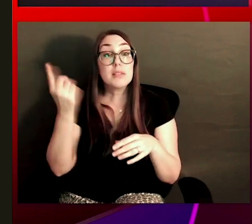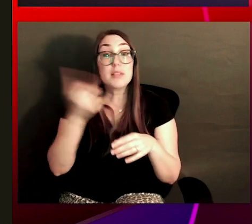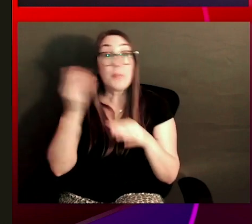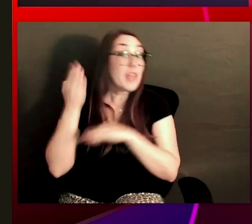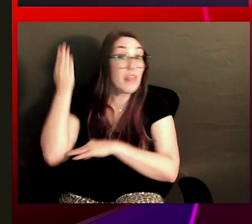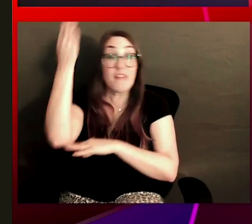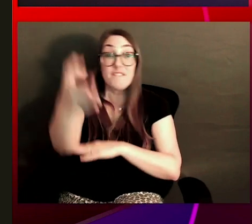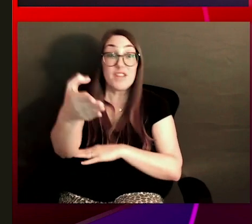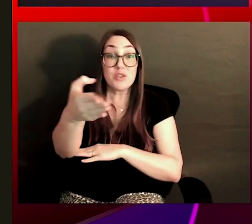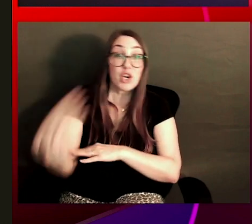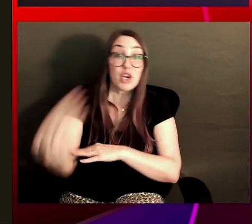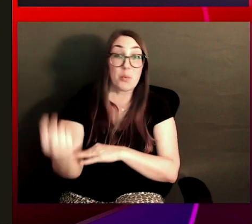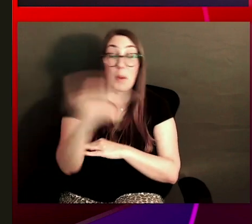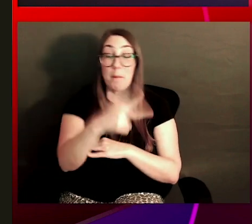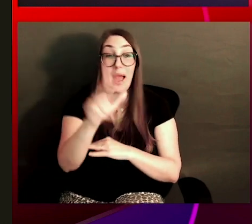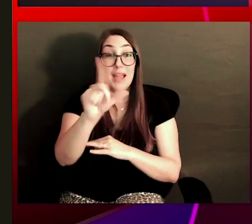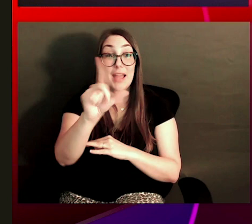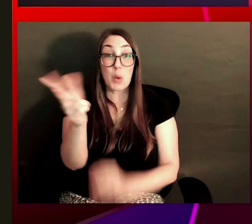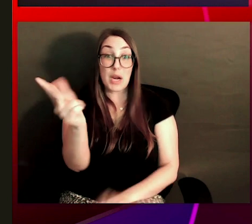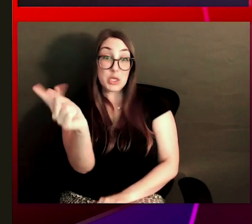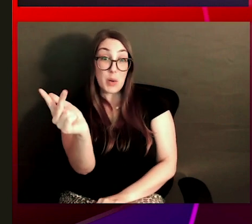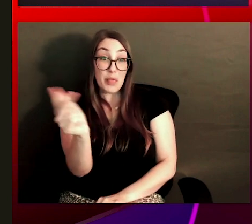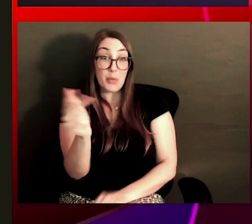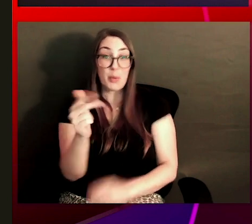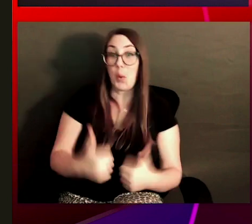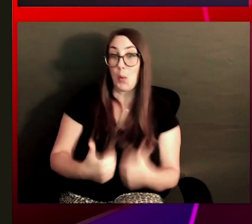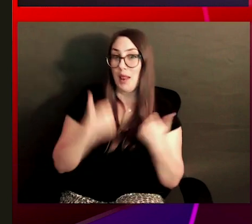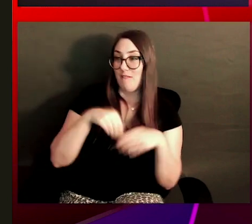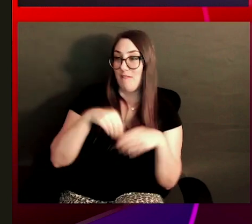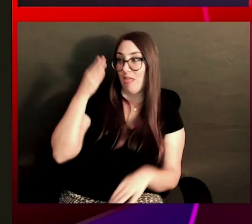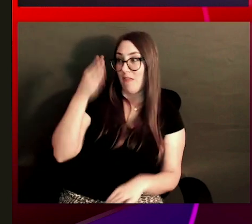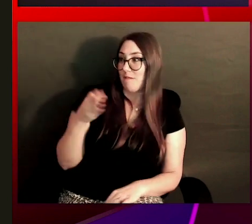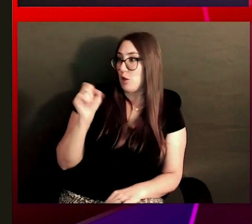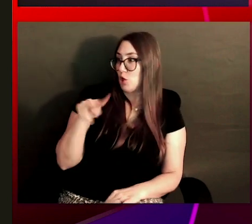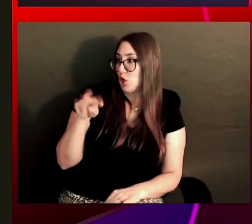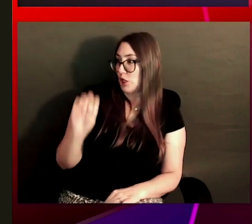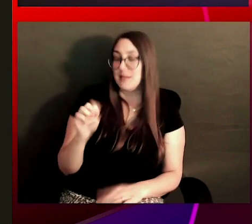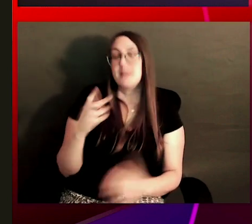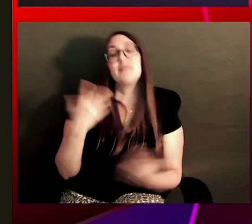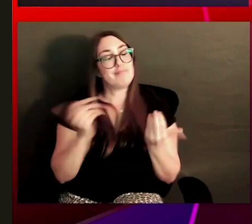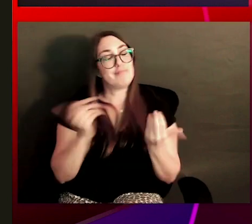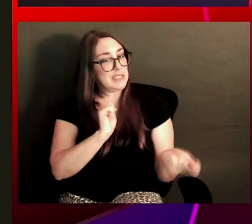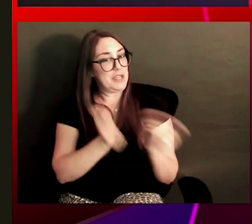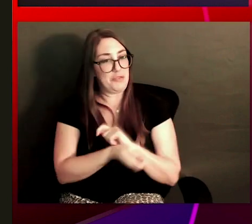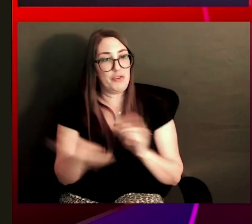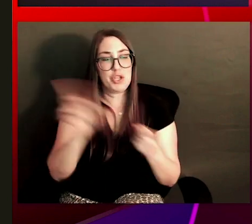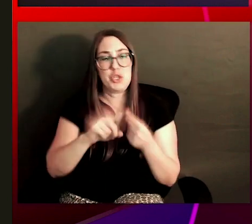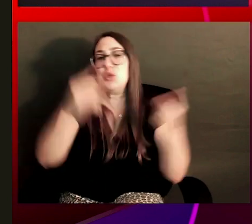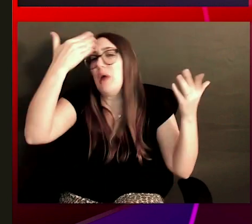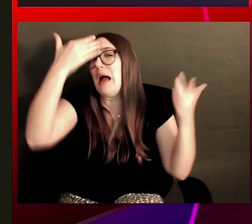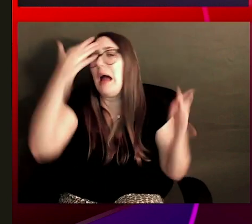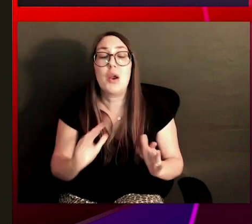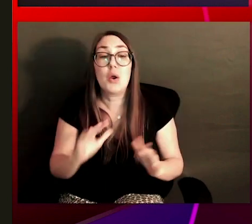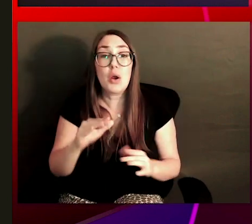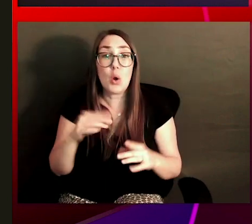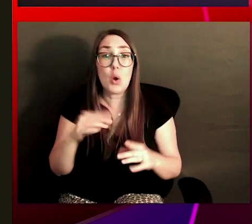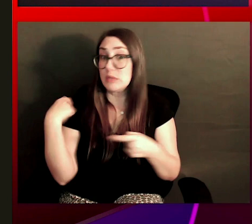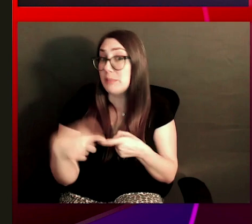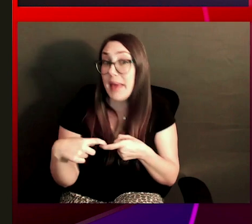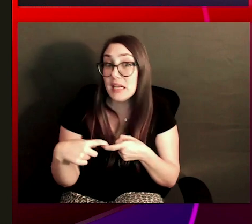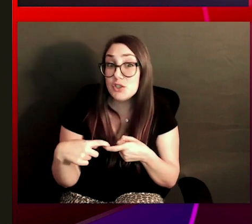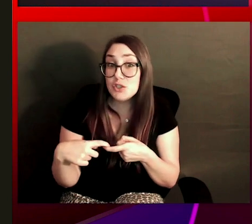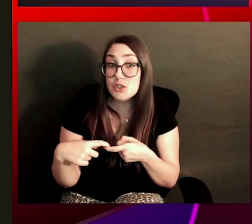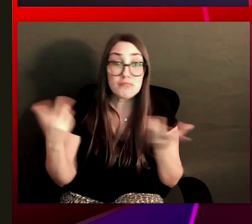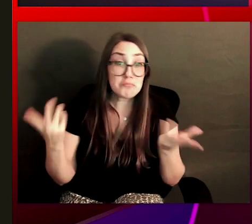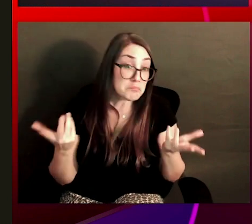at 2023? We're living in the future, Steve. Living in the future, and let's convert this to, I don't know, Spanish? Okay.